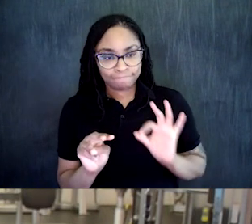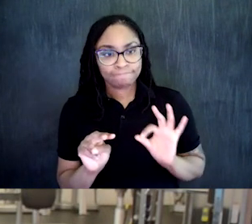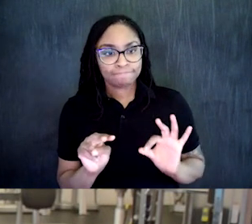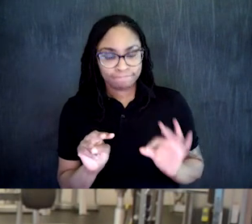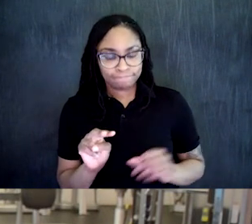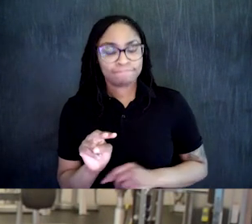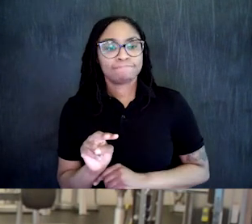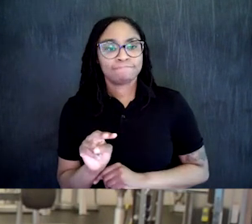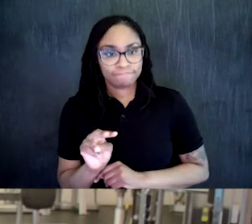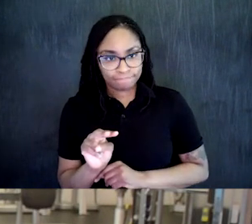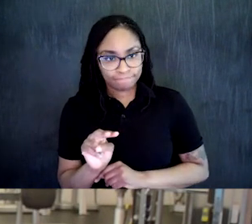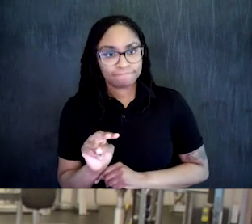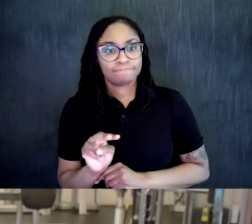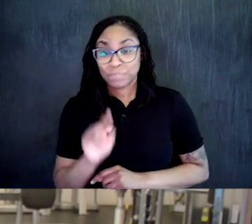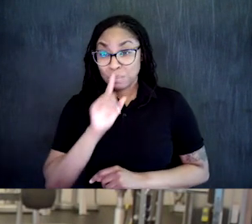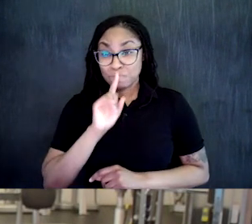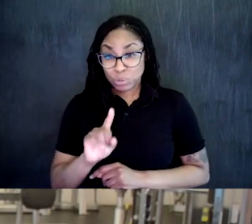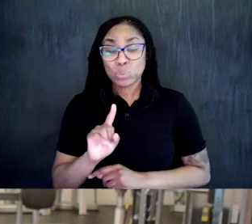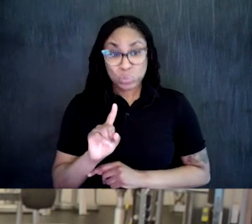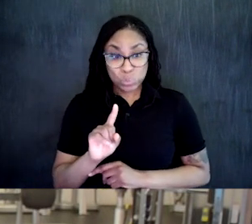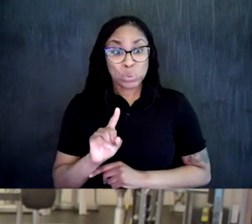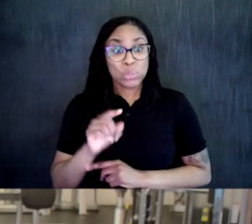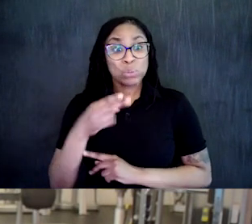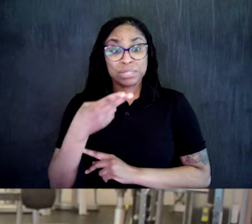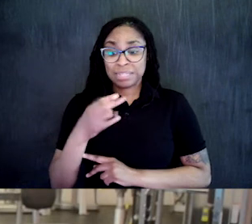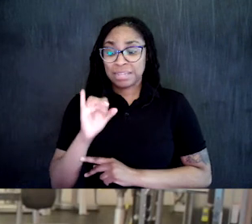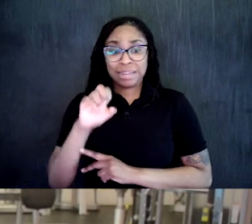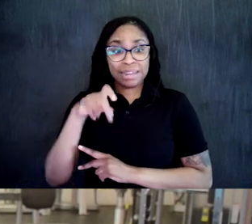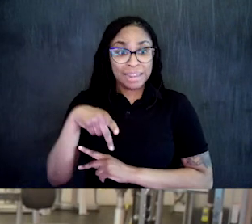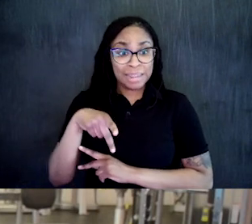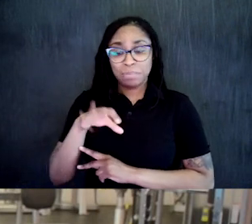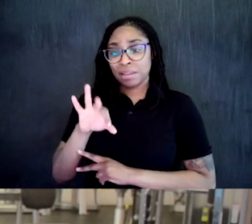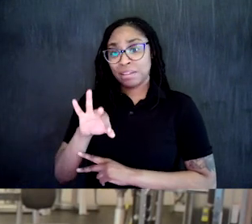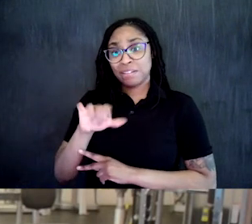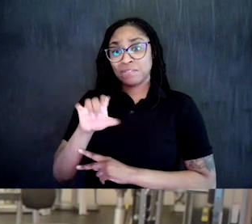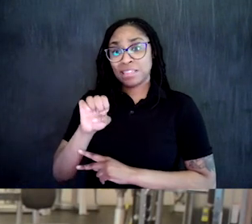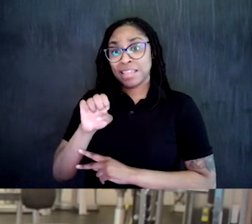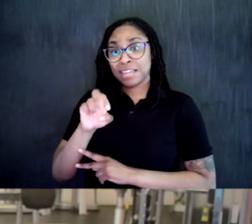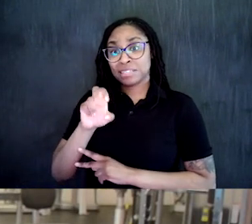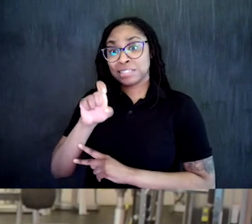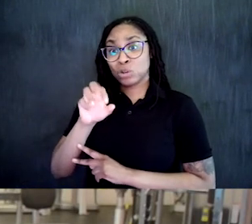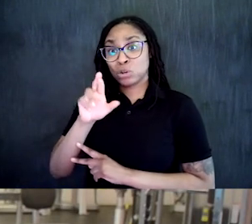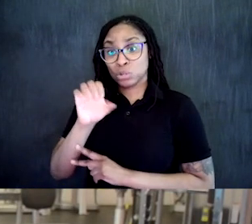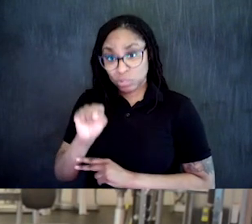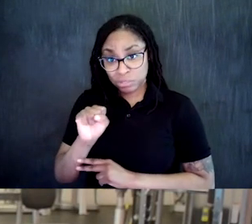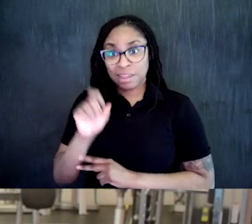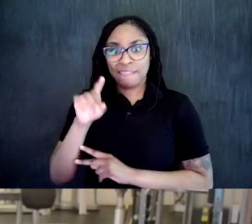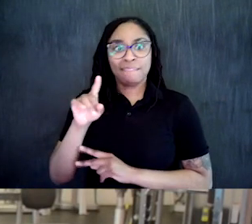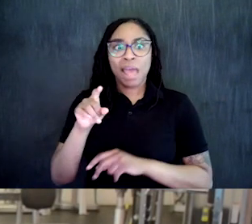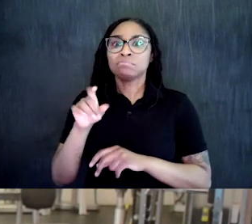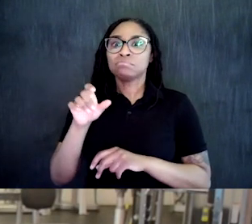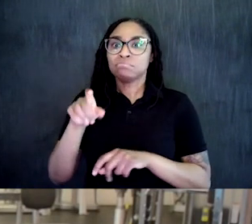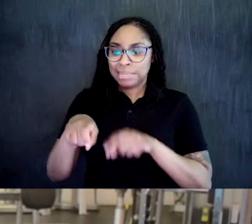we're lifting here, right, we're trying to go as high as we can, and then making sure that we're assisting, we're not